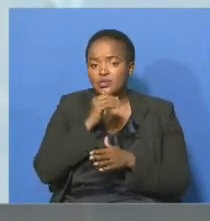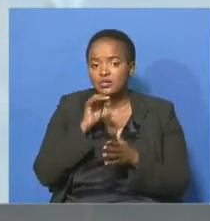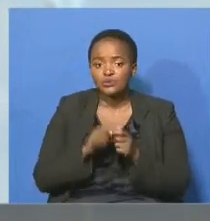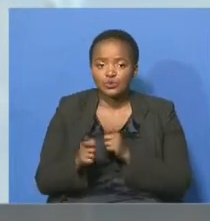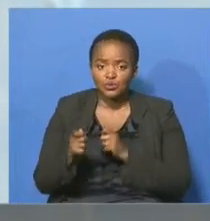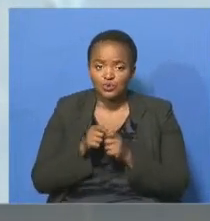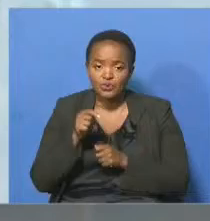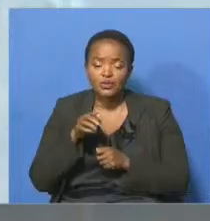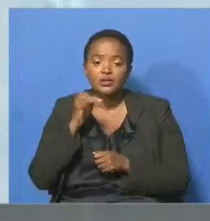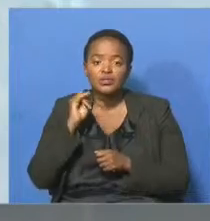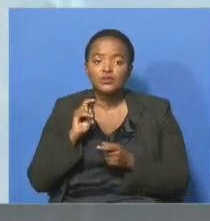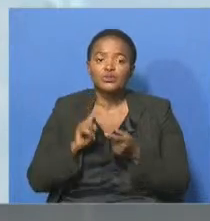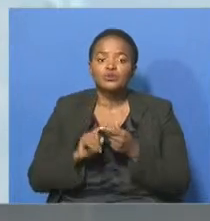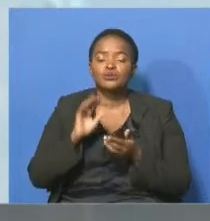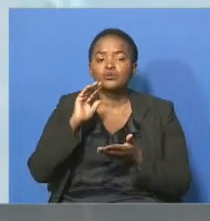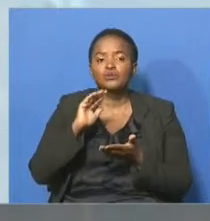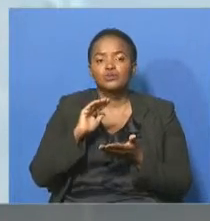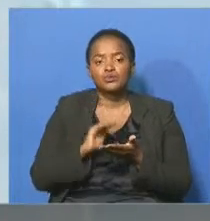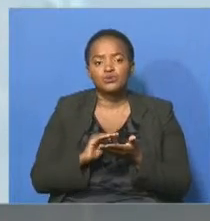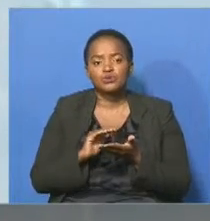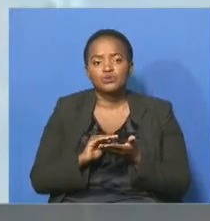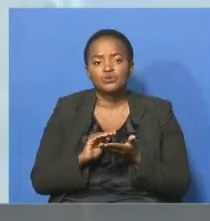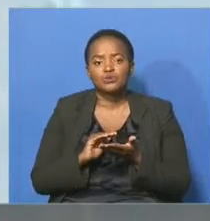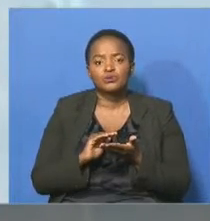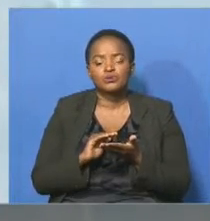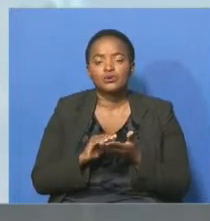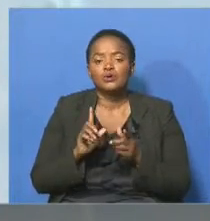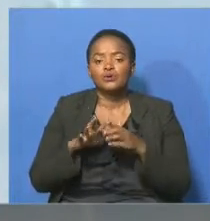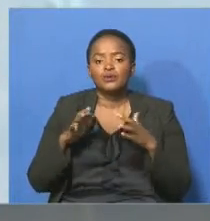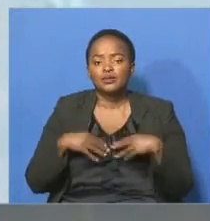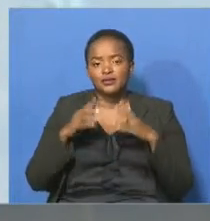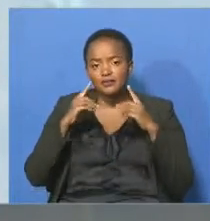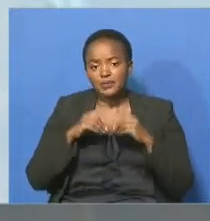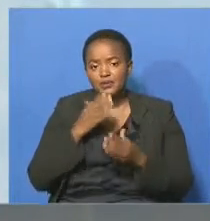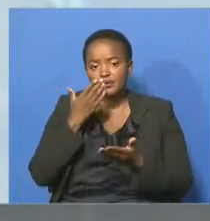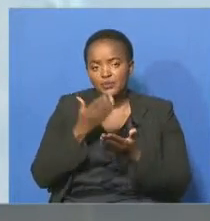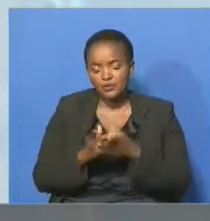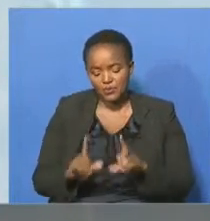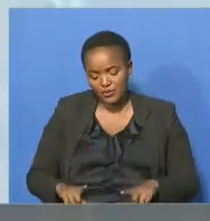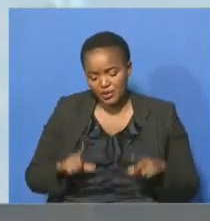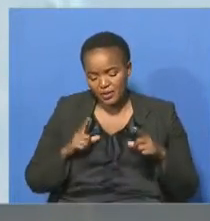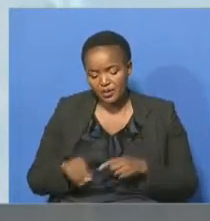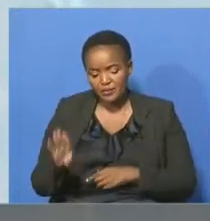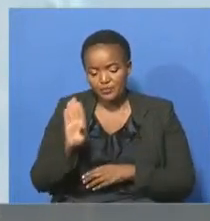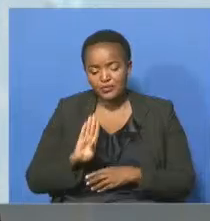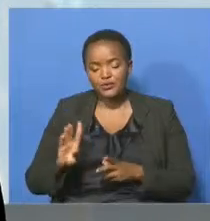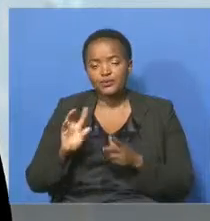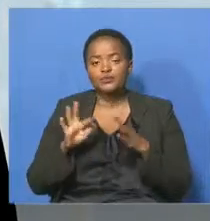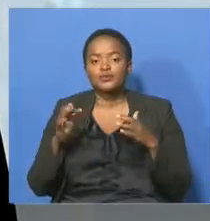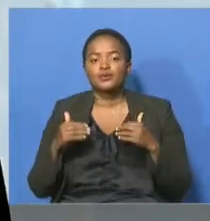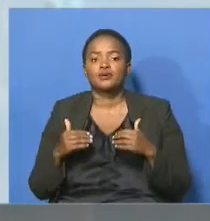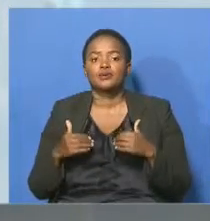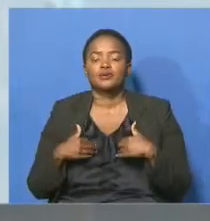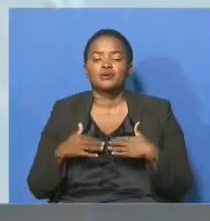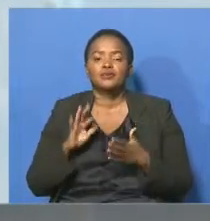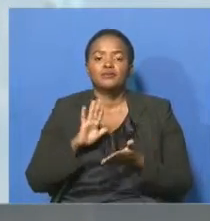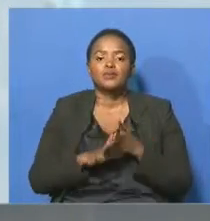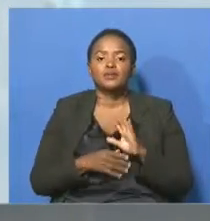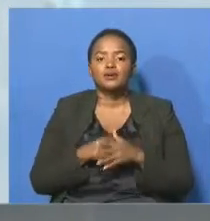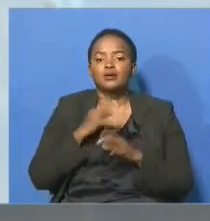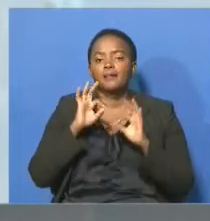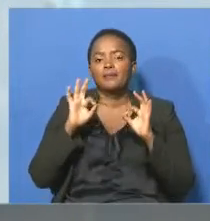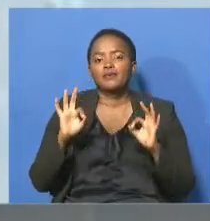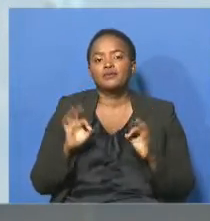taolo di tle di ye ko tlase le dula le botshelo jo bontle jwa lehatshe le e tle nne bone bo phatsima jaaka